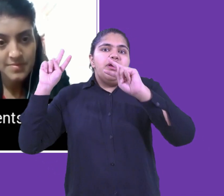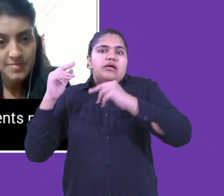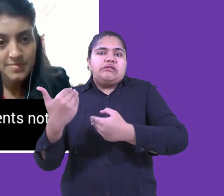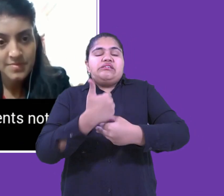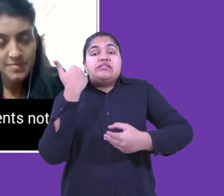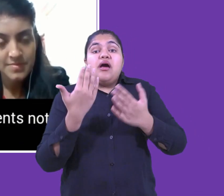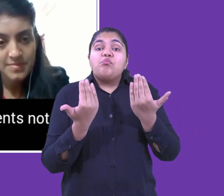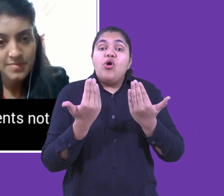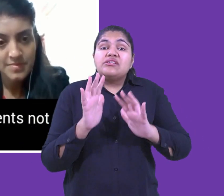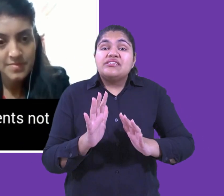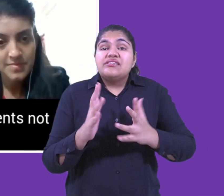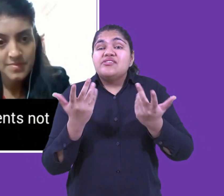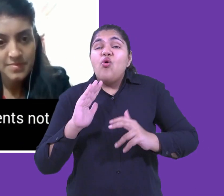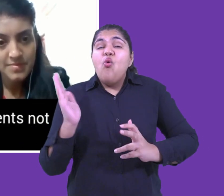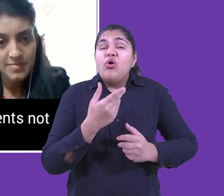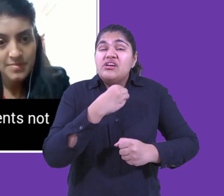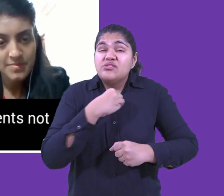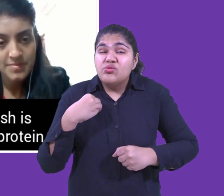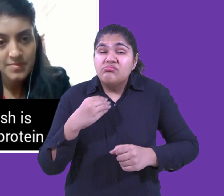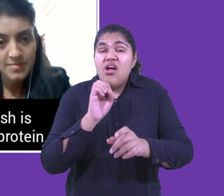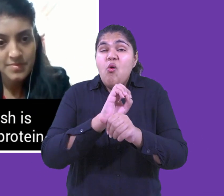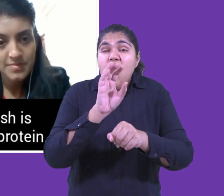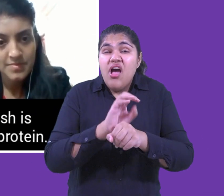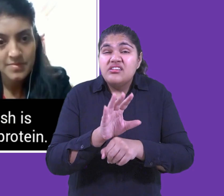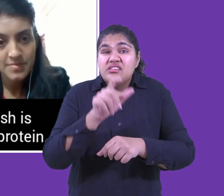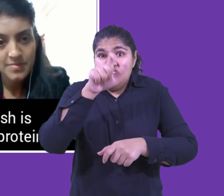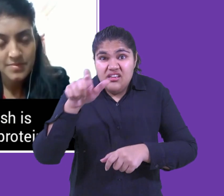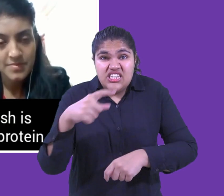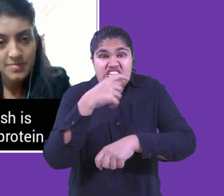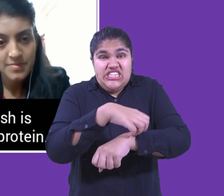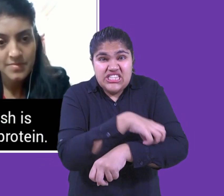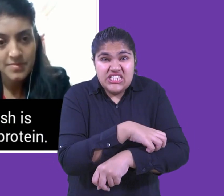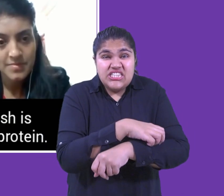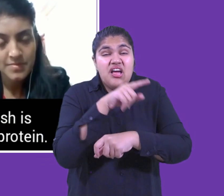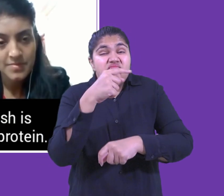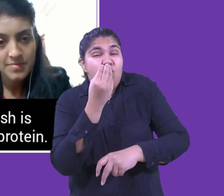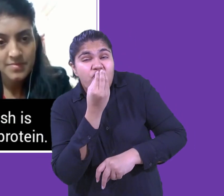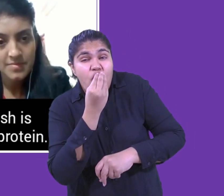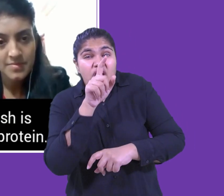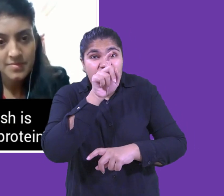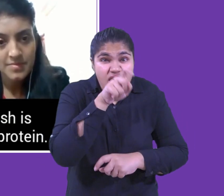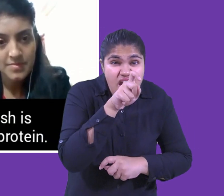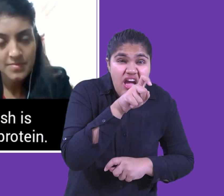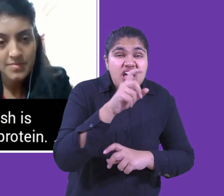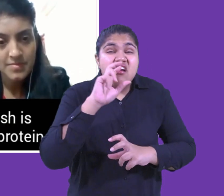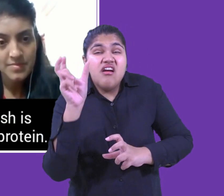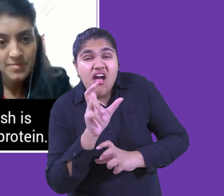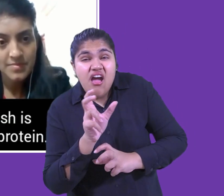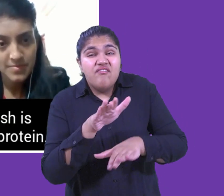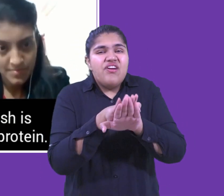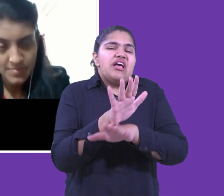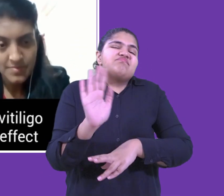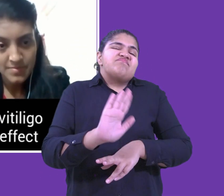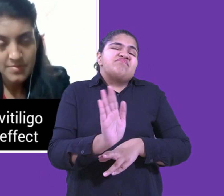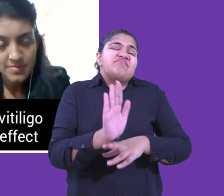vitiligo. So we always advise our patient not to take it. The reason behind that is fish is considered to be a very good